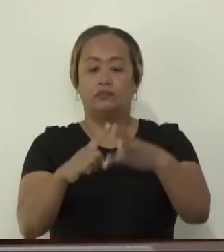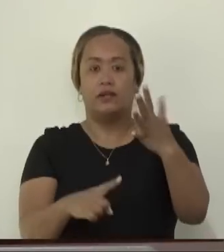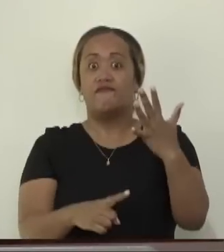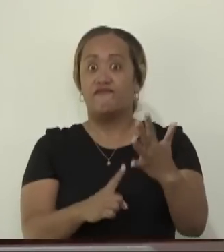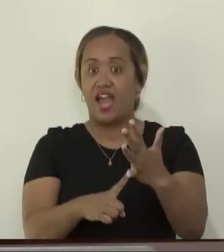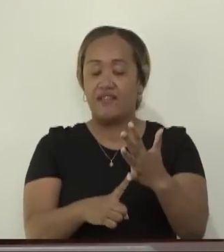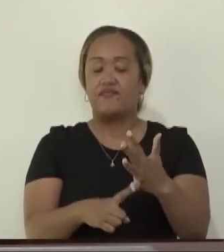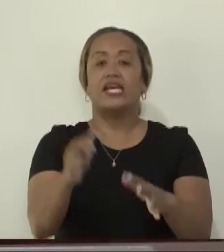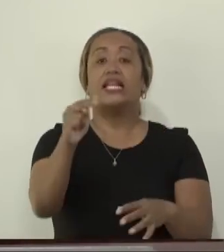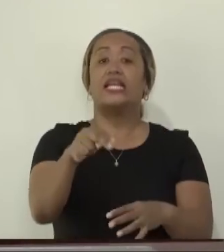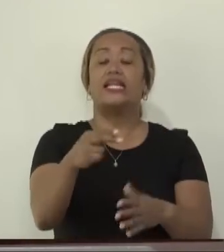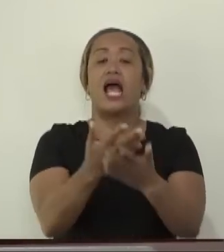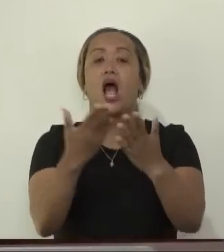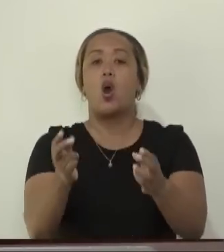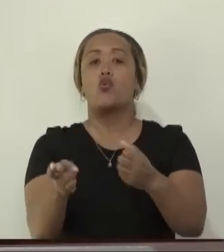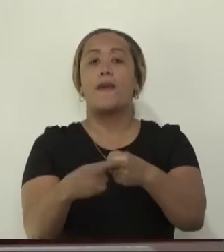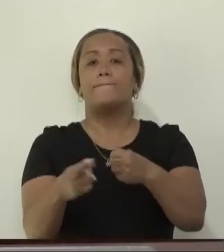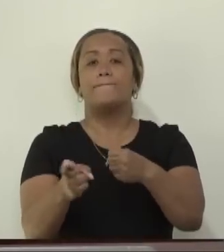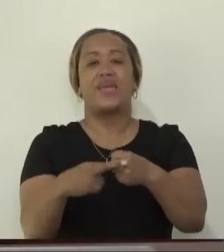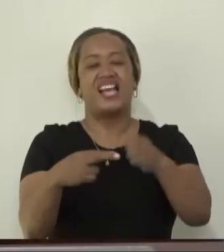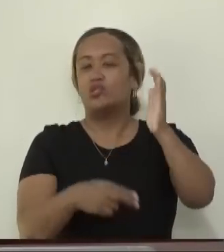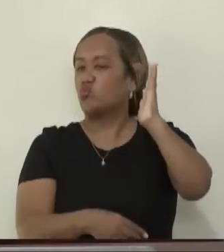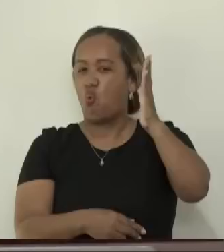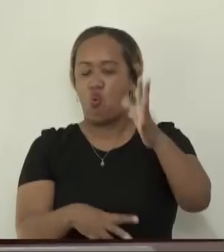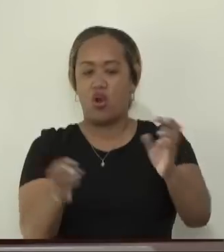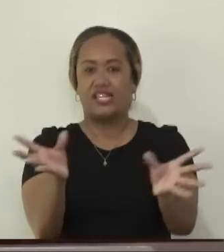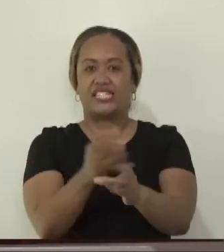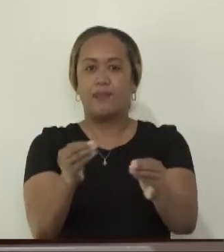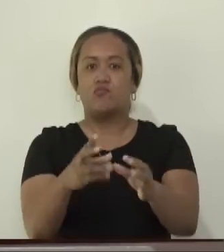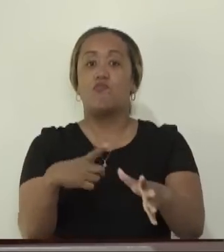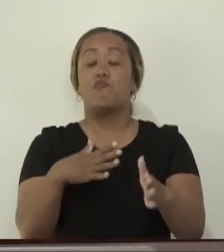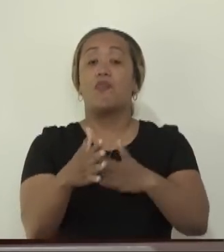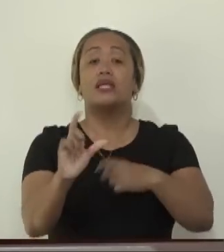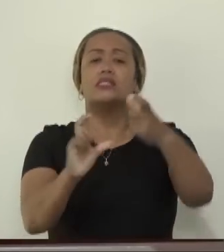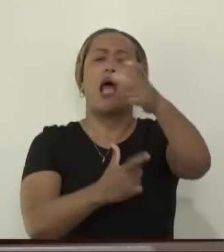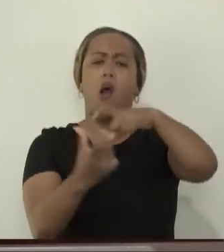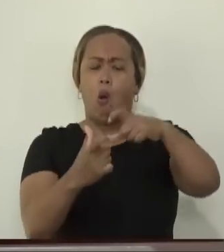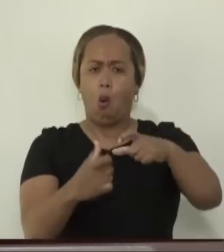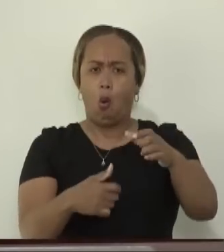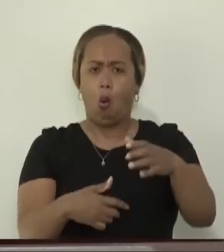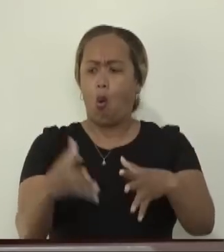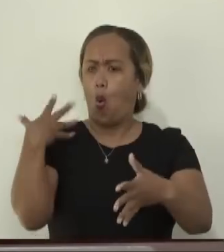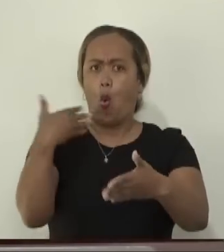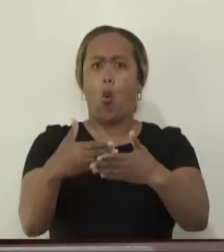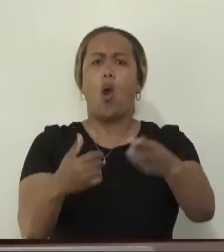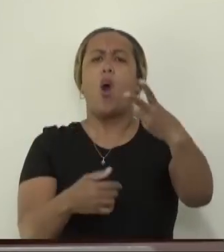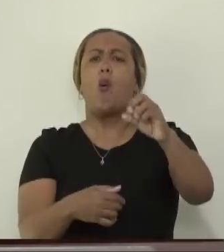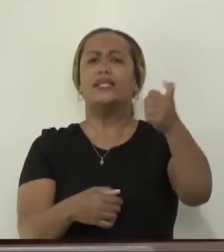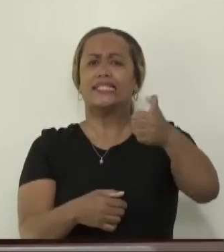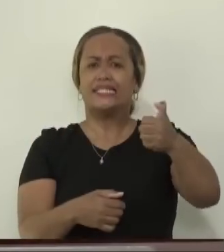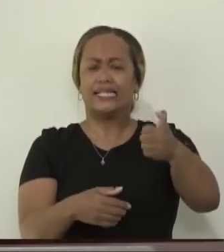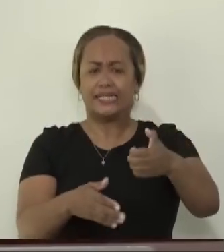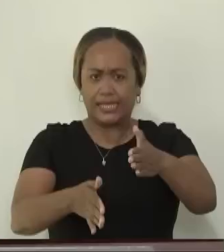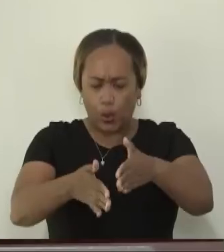Five, urgent need to repair schools damaged by cyclones since 2016. Rebuilding